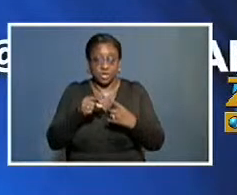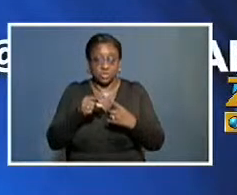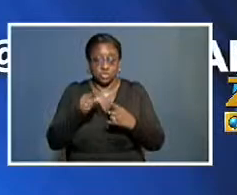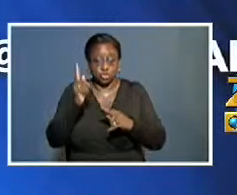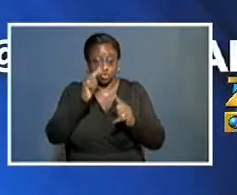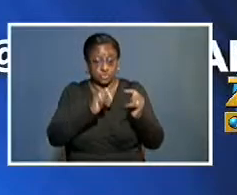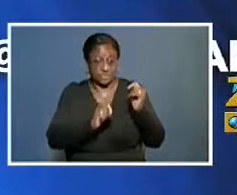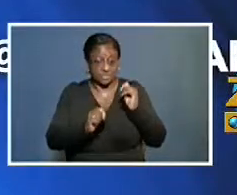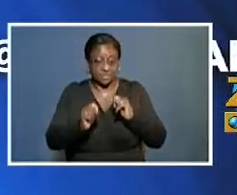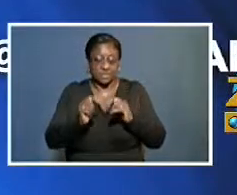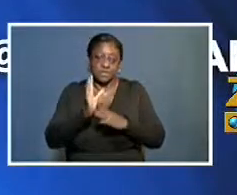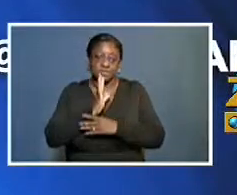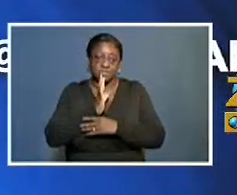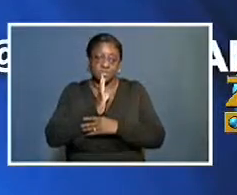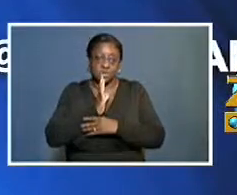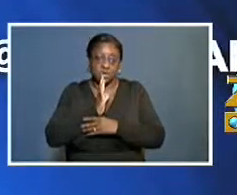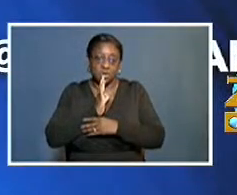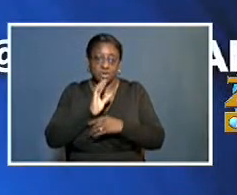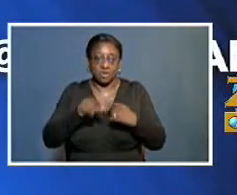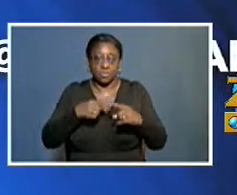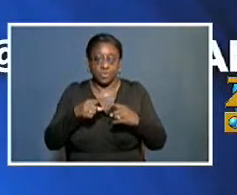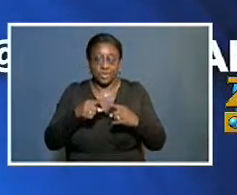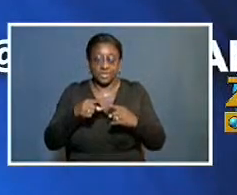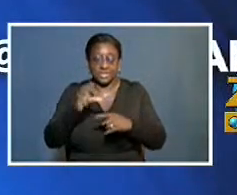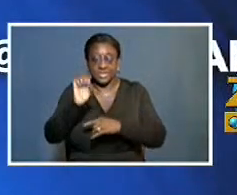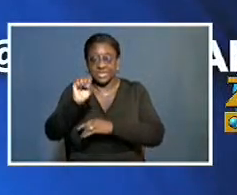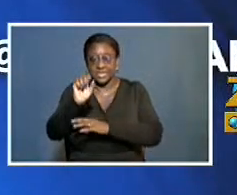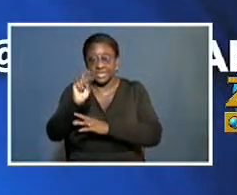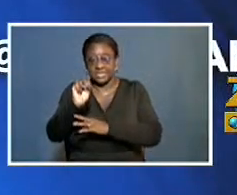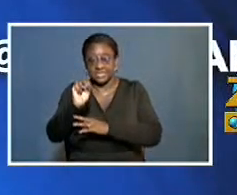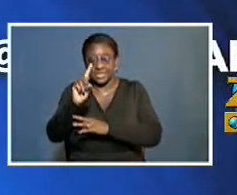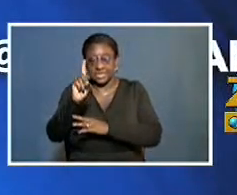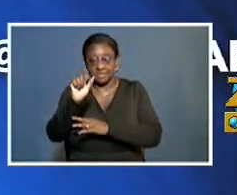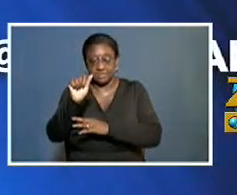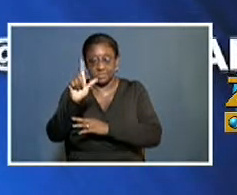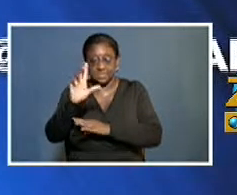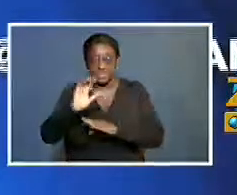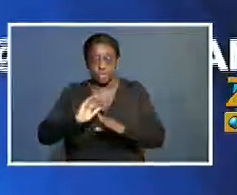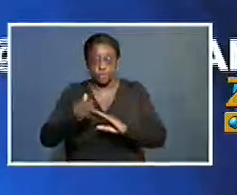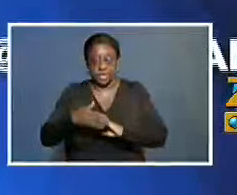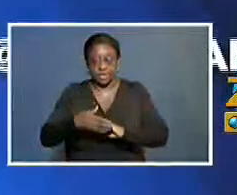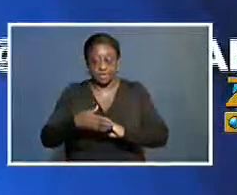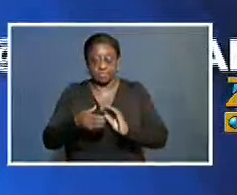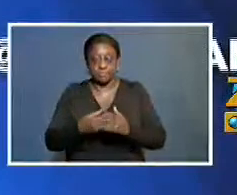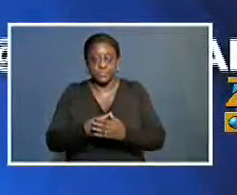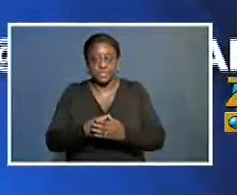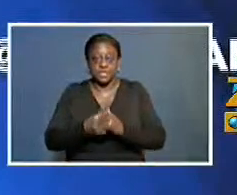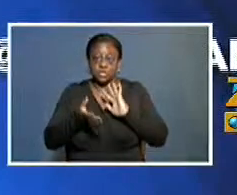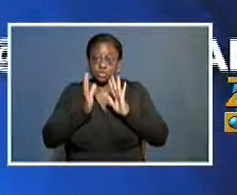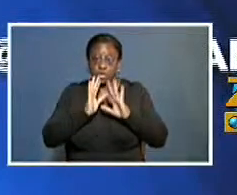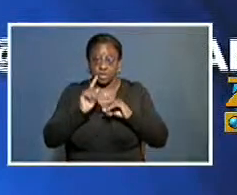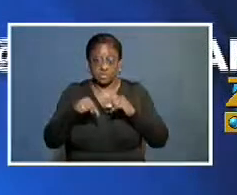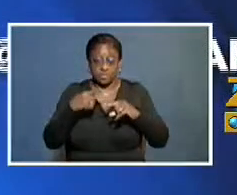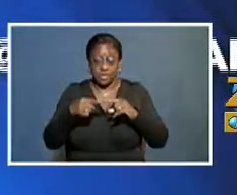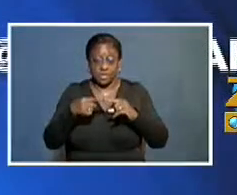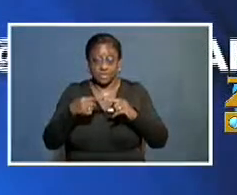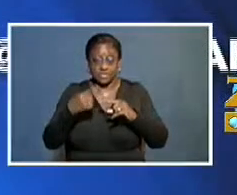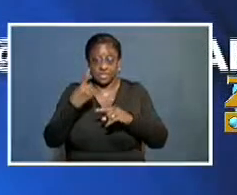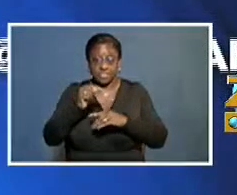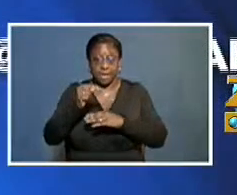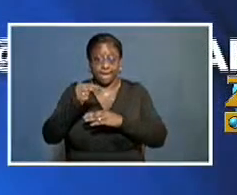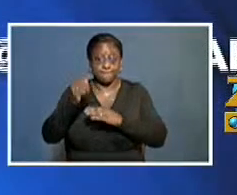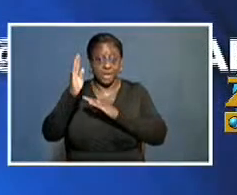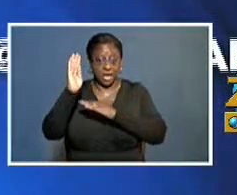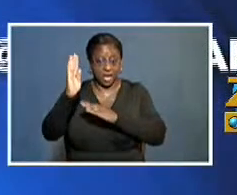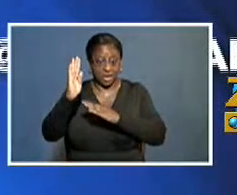big at the World Travel Awards ceremony held at Sandals, Montego Bay, Jamaica earlier this week. Topping the list, the Bahamas was named the